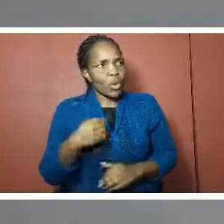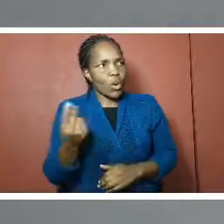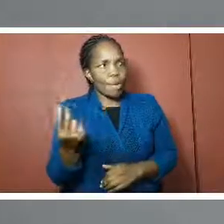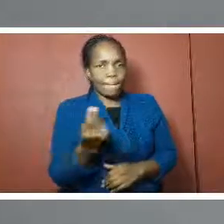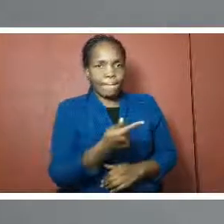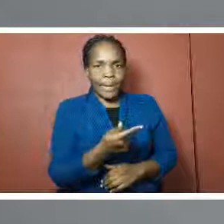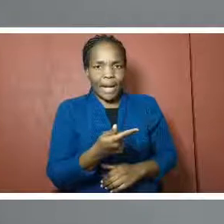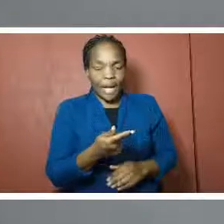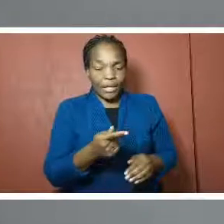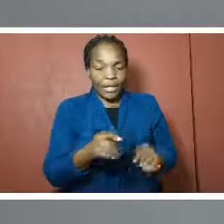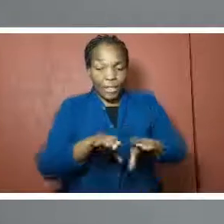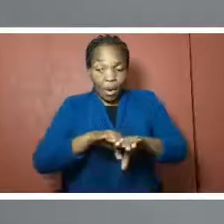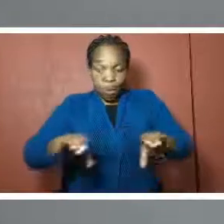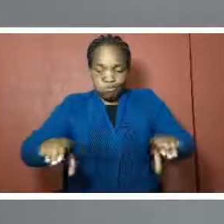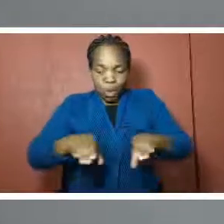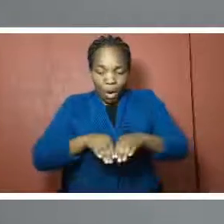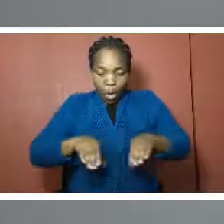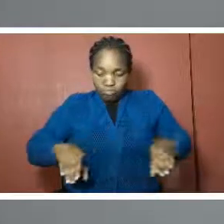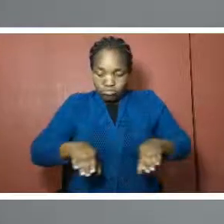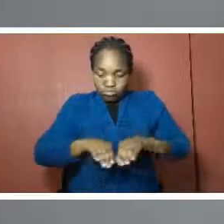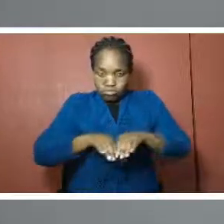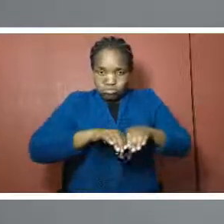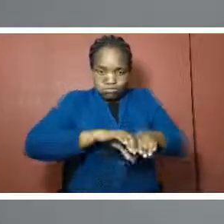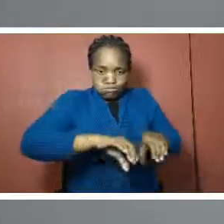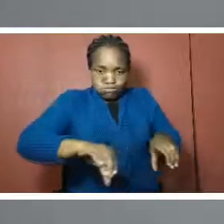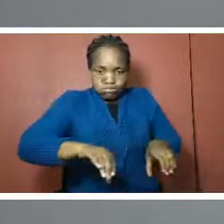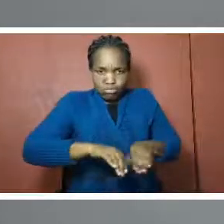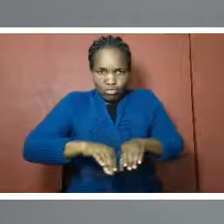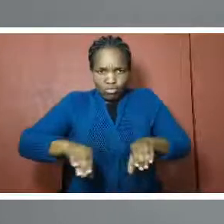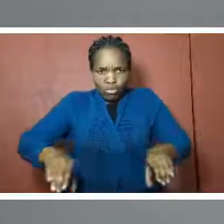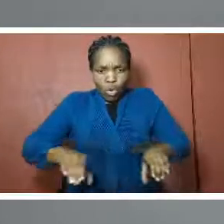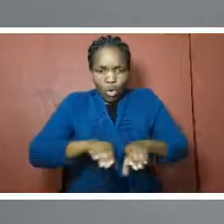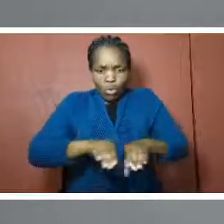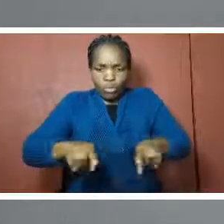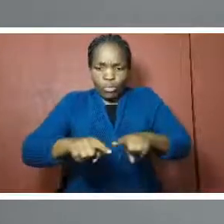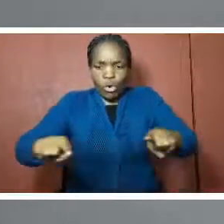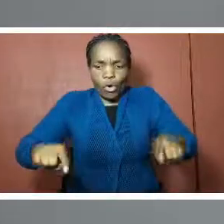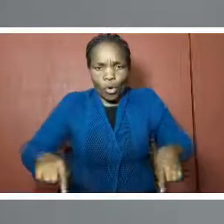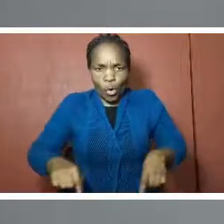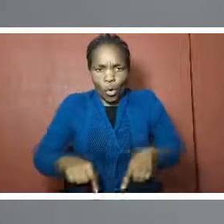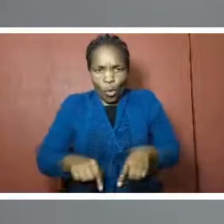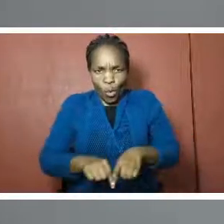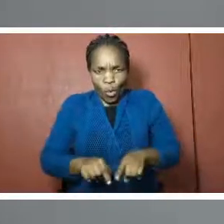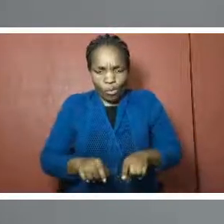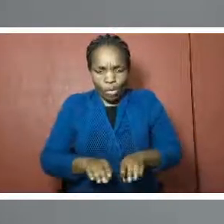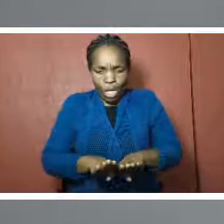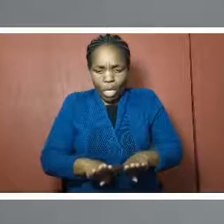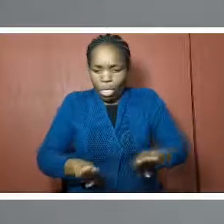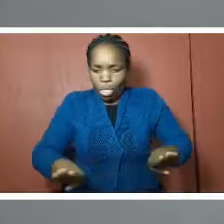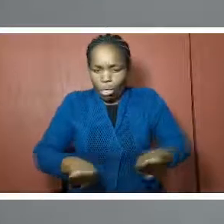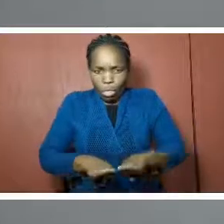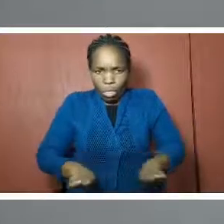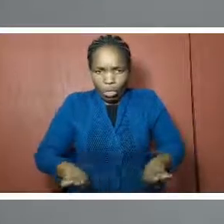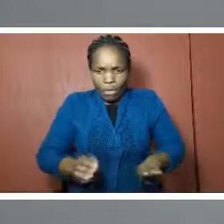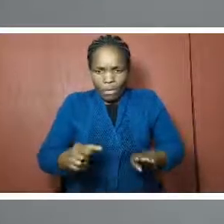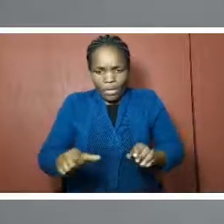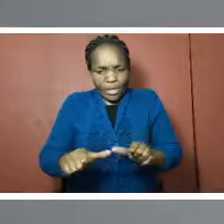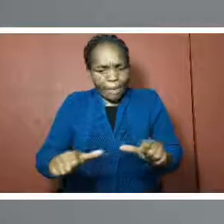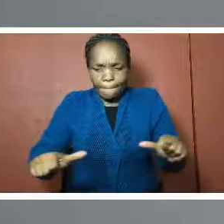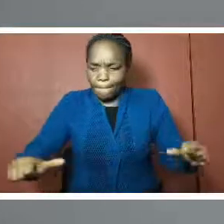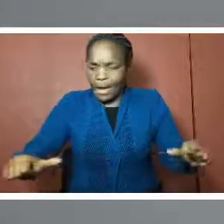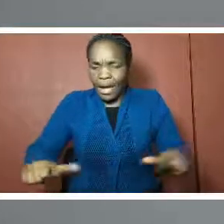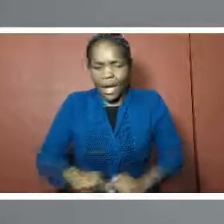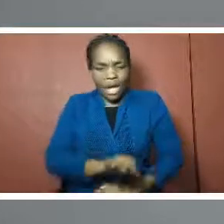raw material, which are timber boards, and they are normally 4 or 5 meter long.